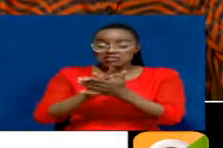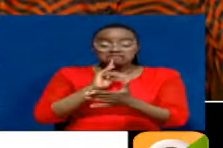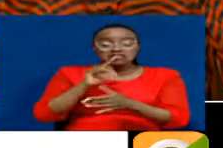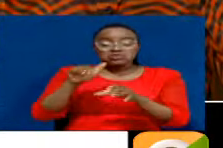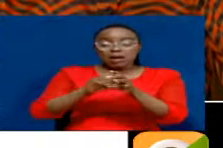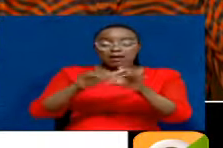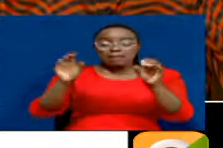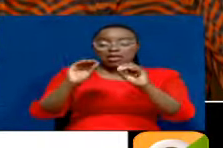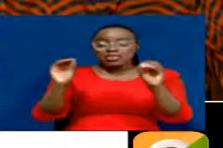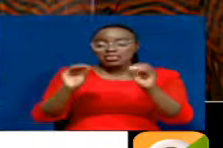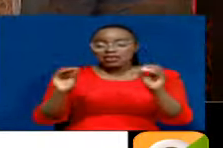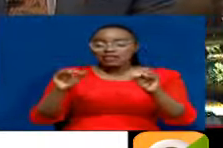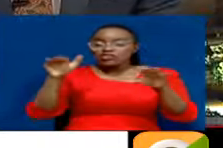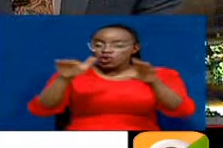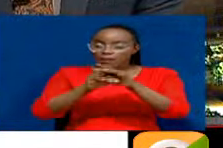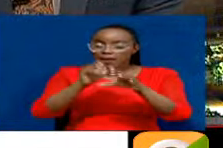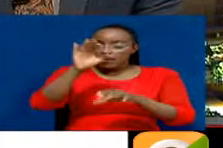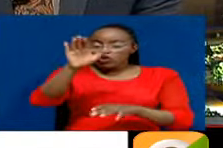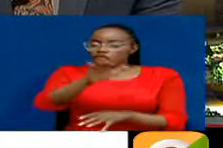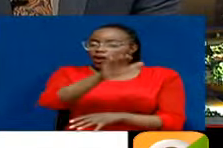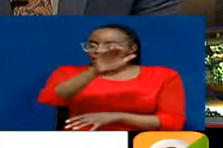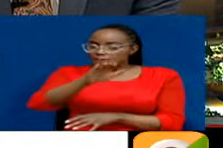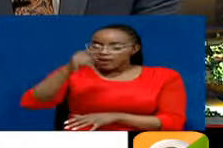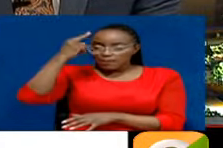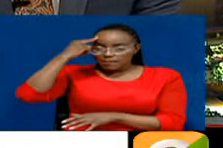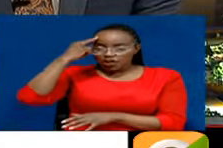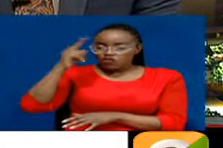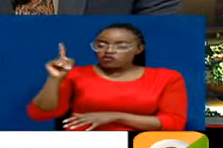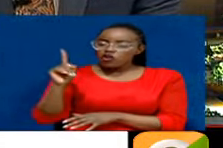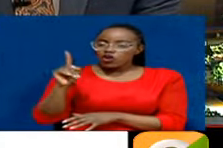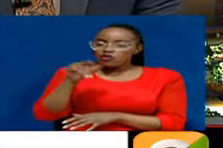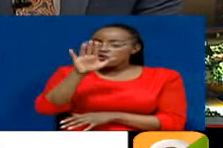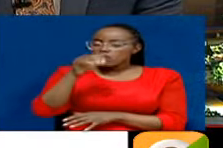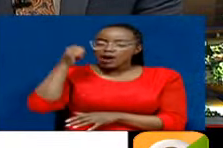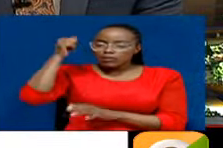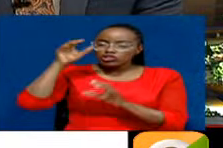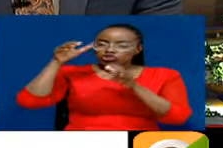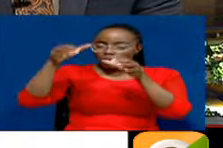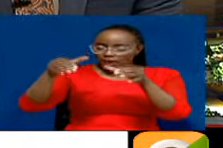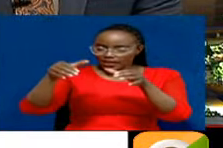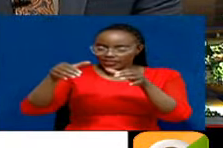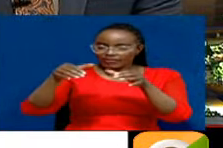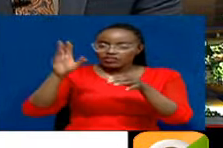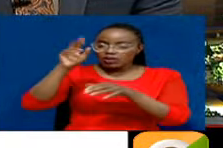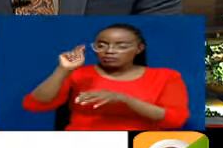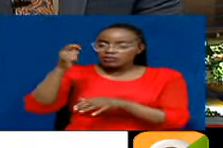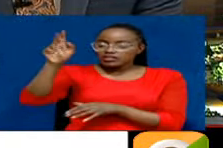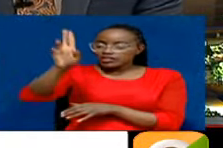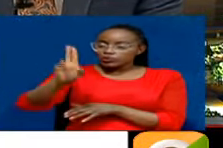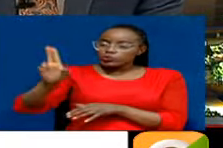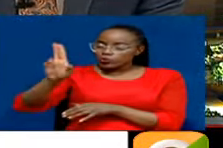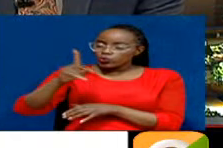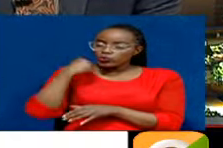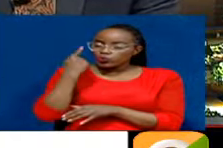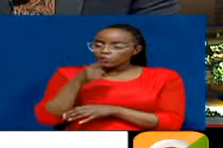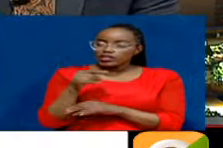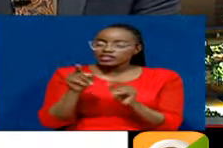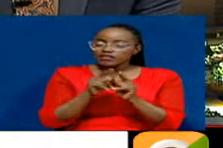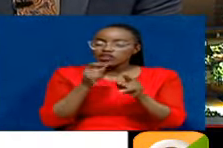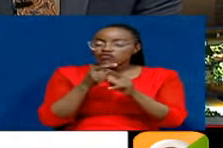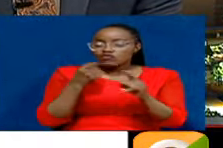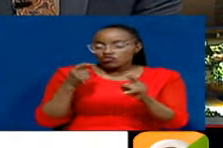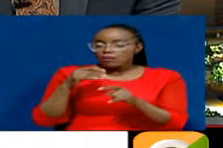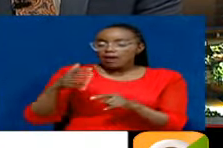longer are, you were the member of parliament for your party leader, President Uhuru Kenyatta, who hails